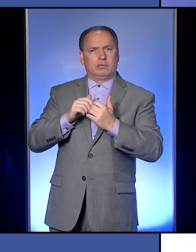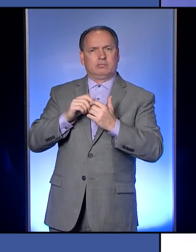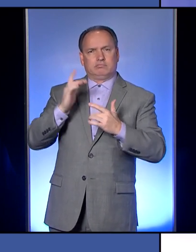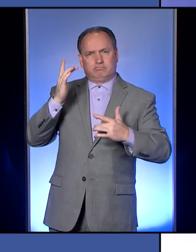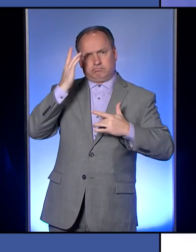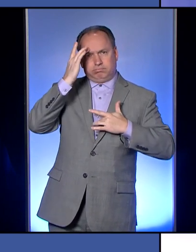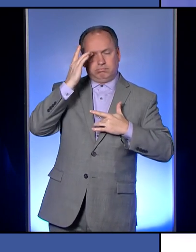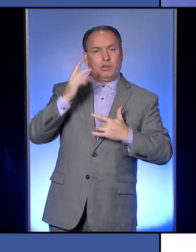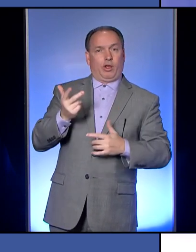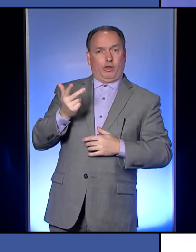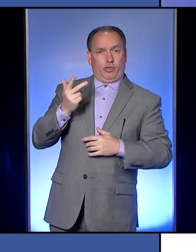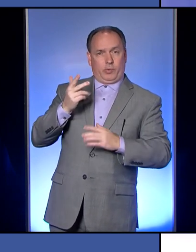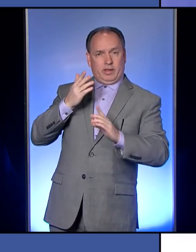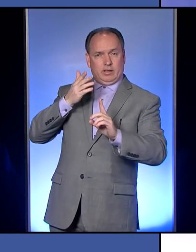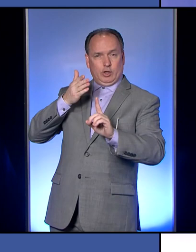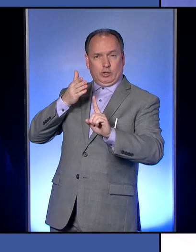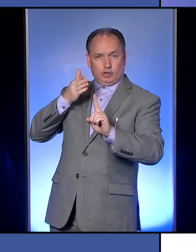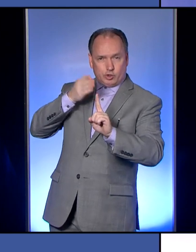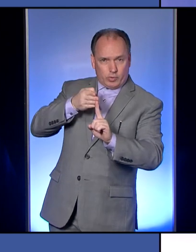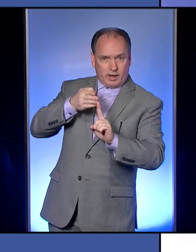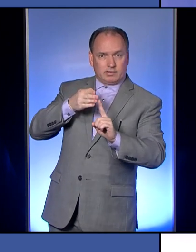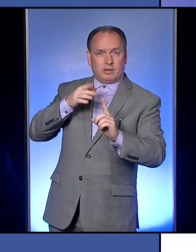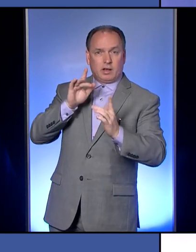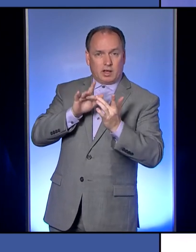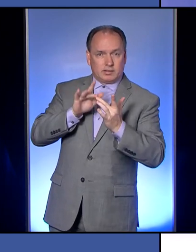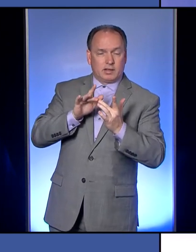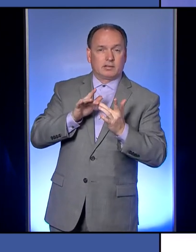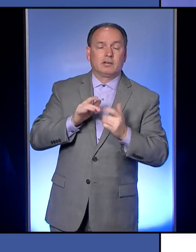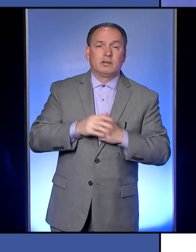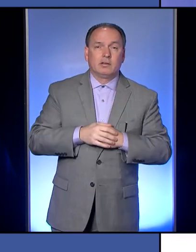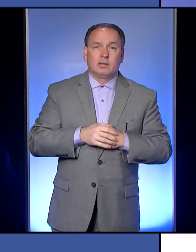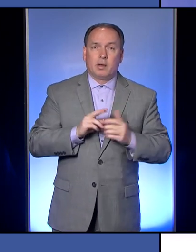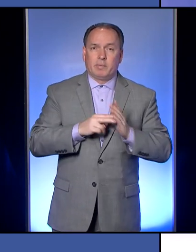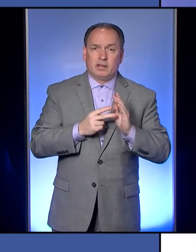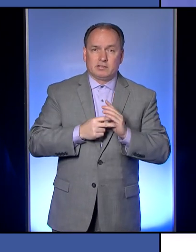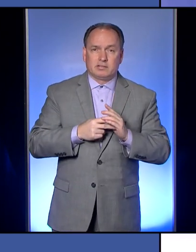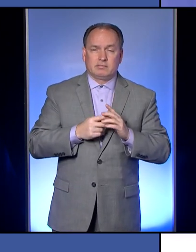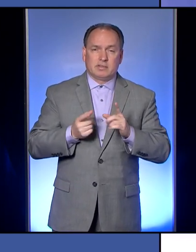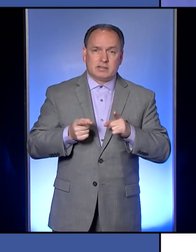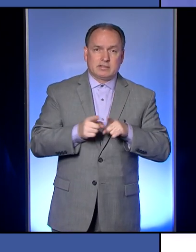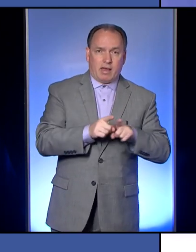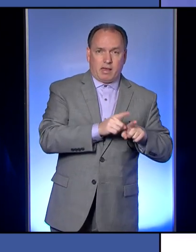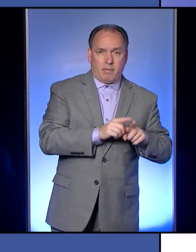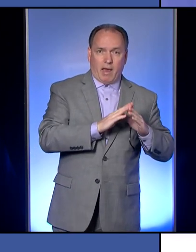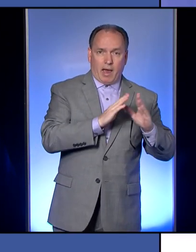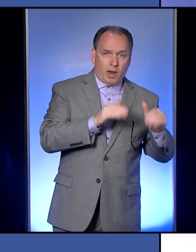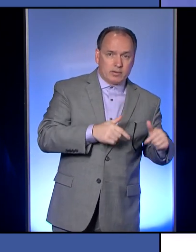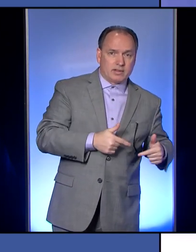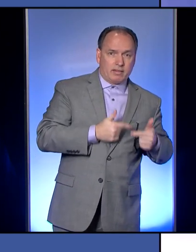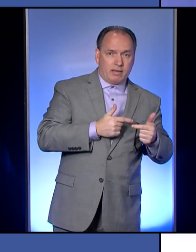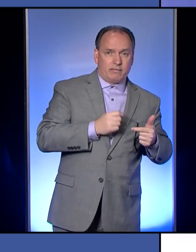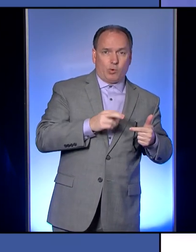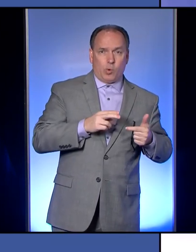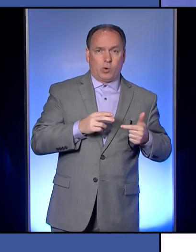contact with an Erie County case or with another outside case? Are they members of a household where we already knew that there was